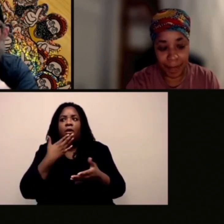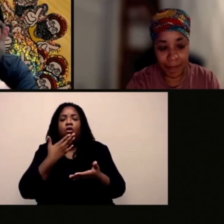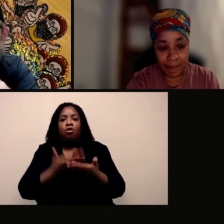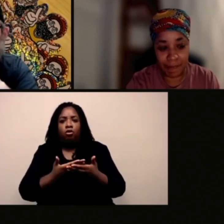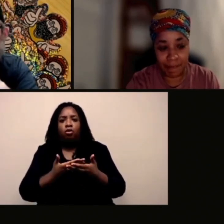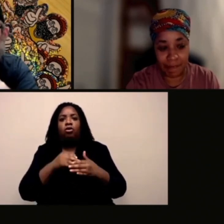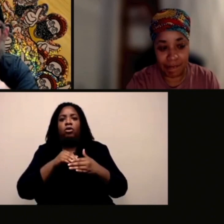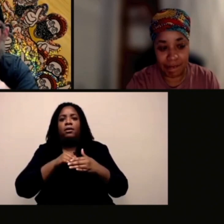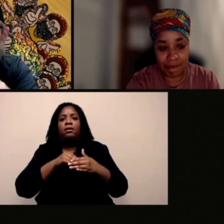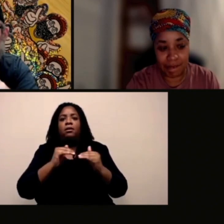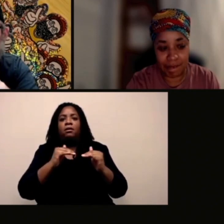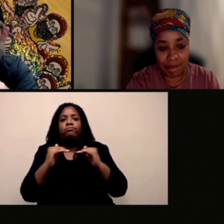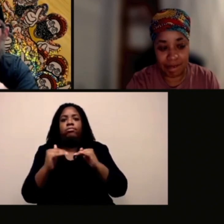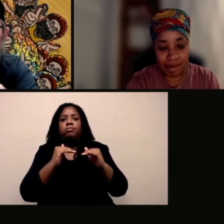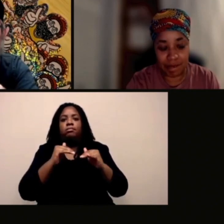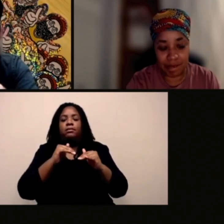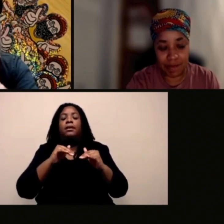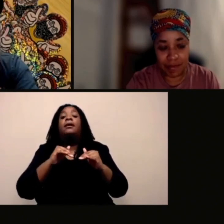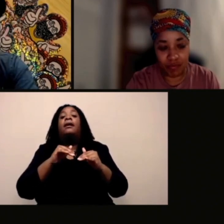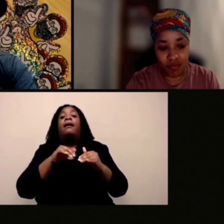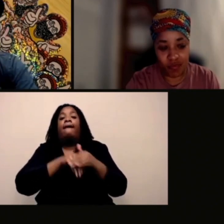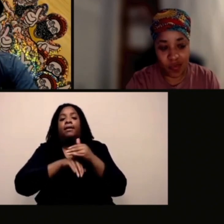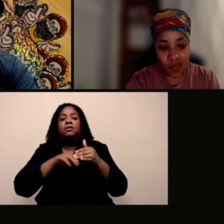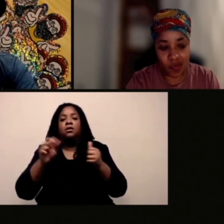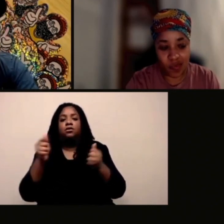for all of your students?